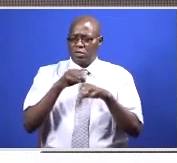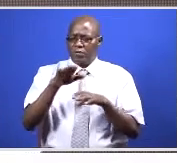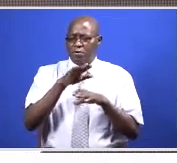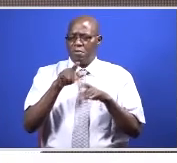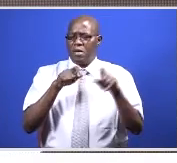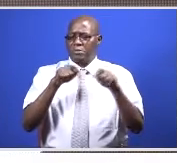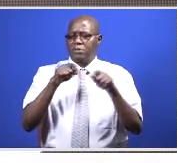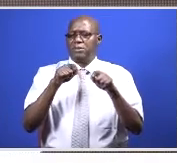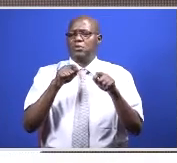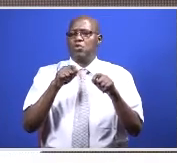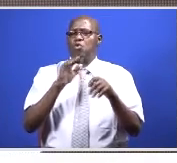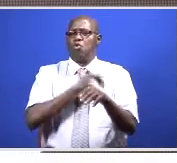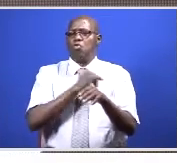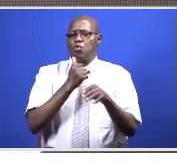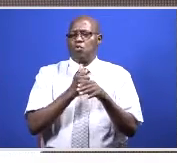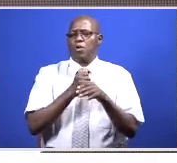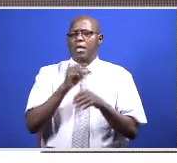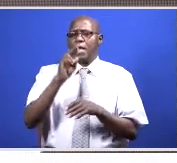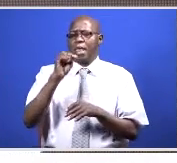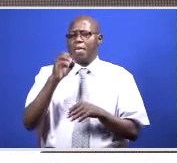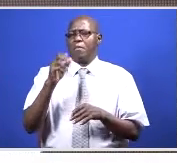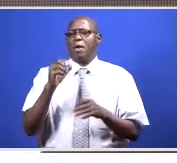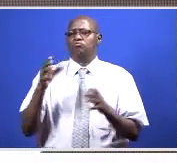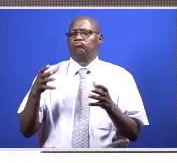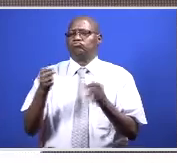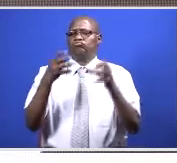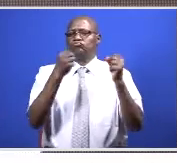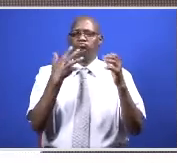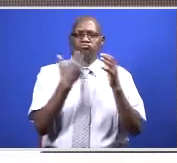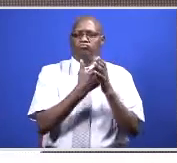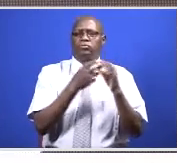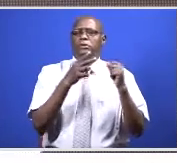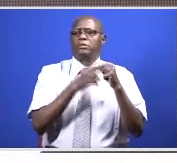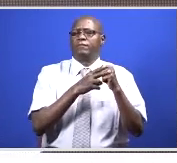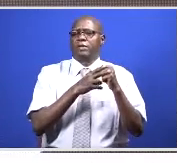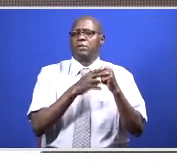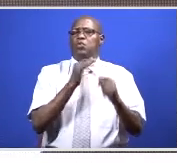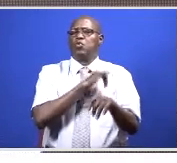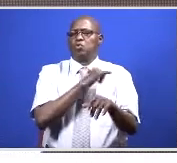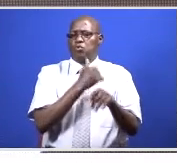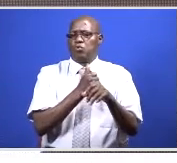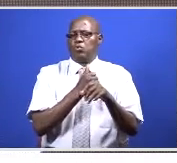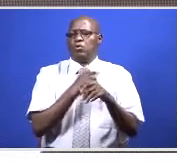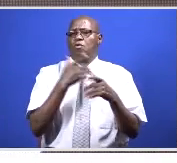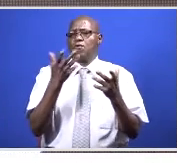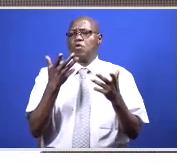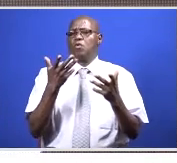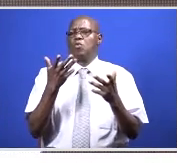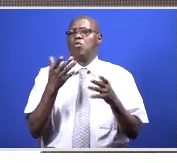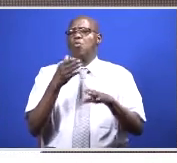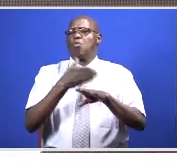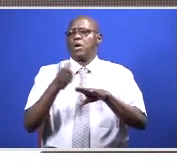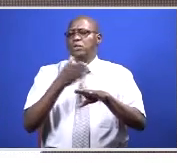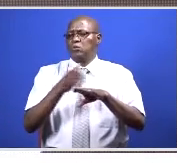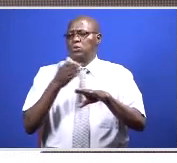Development Authority in Nema has arrested seven traders in Mombasa during a week-long crackdown for violating effluent discharge regulations. The